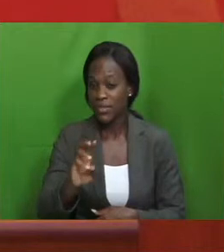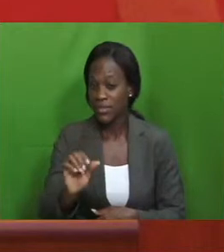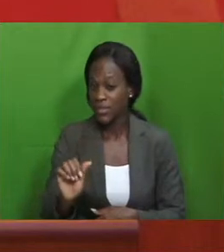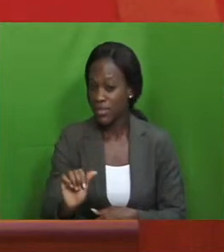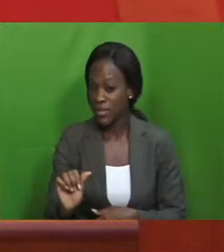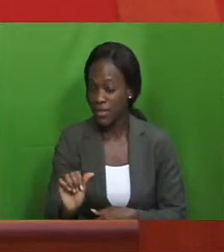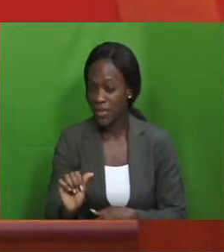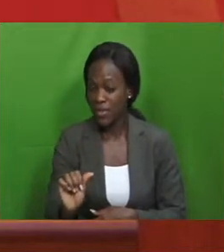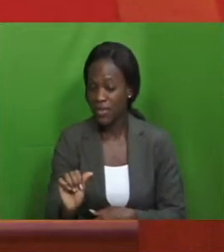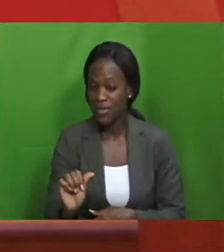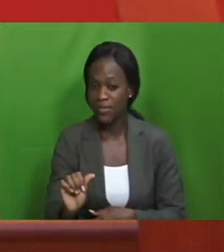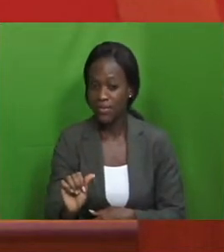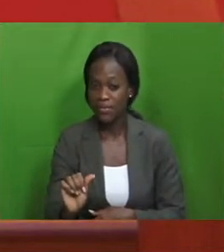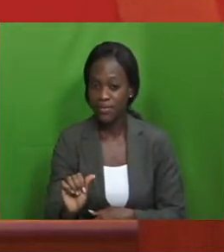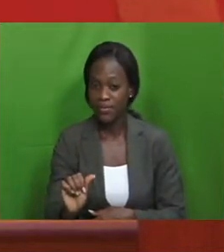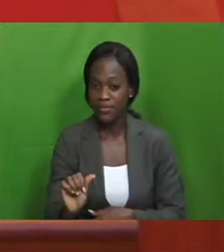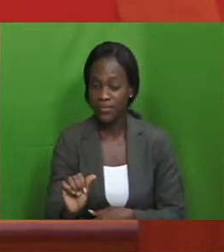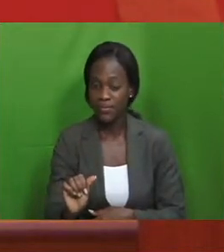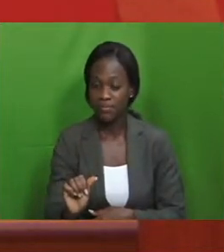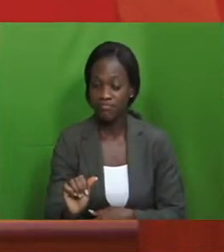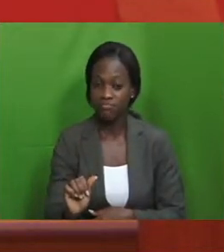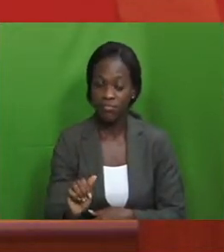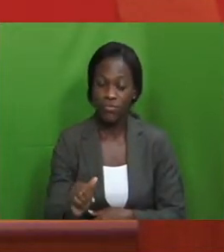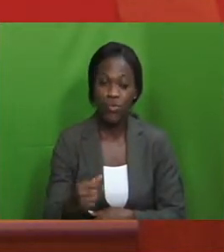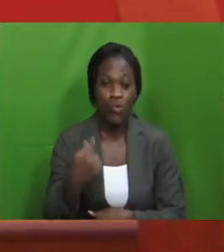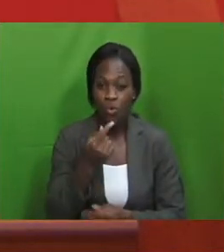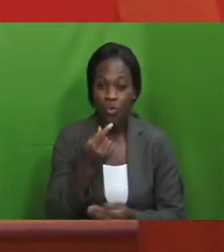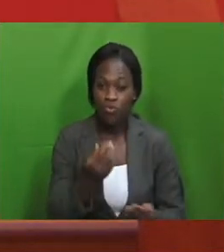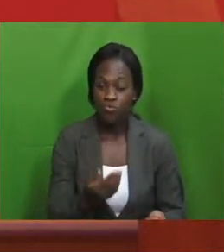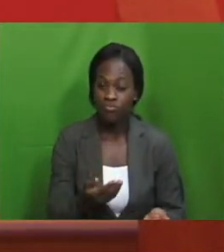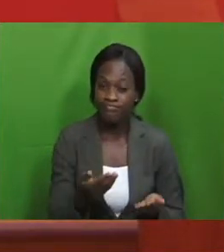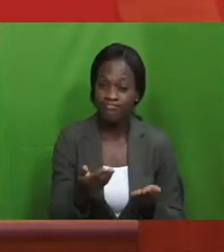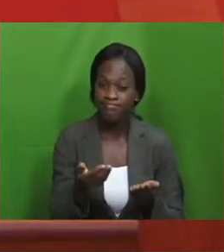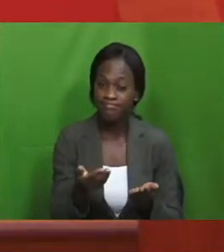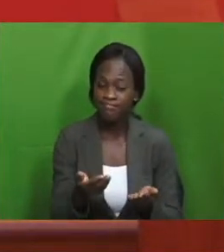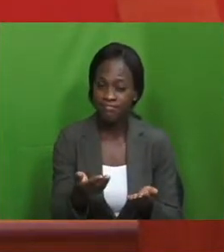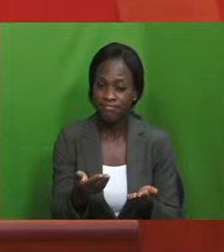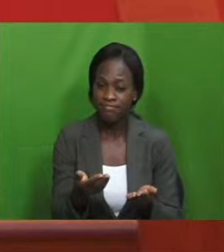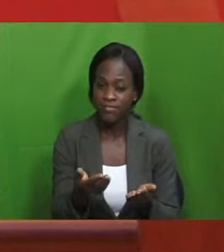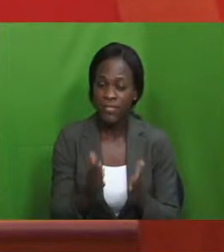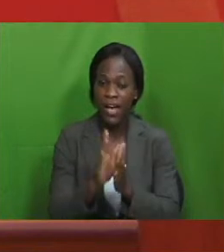6A, who stands in the name of,